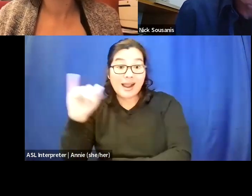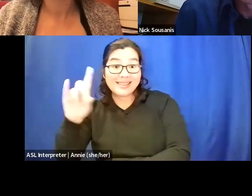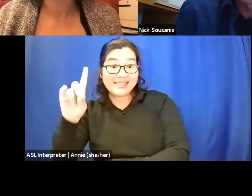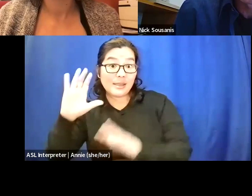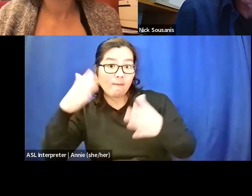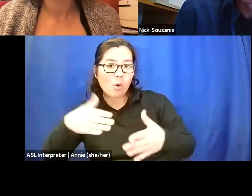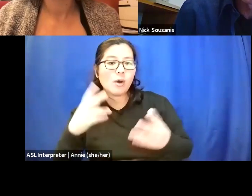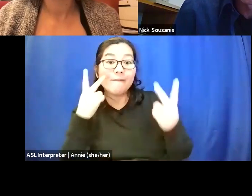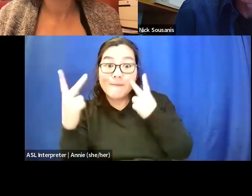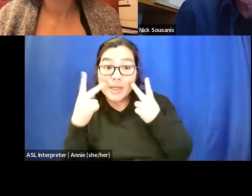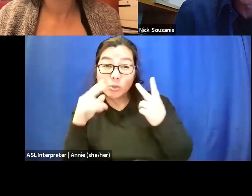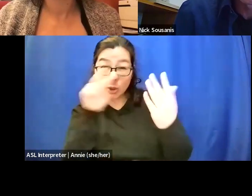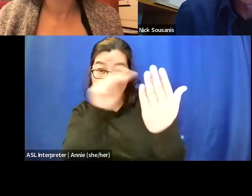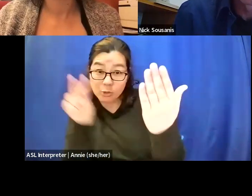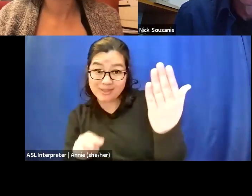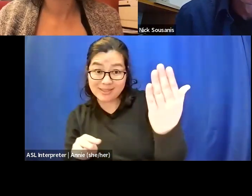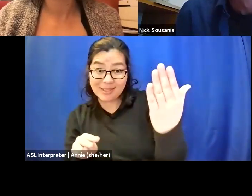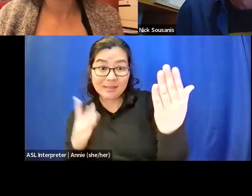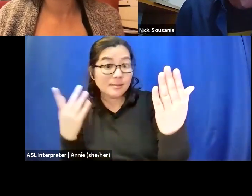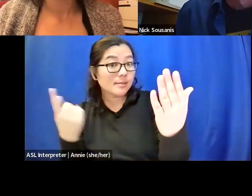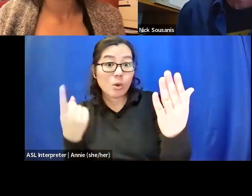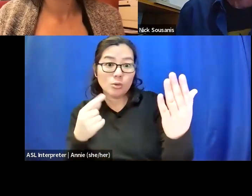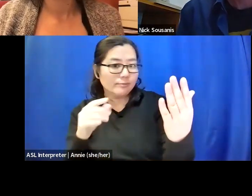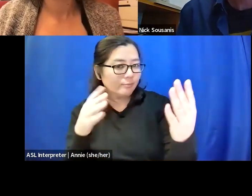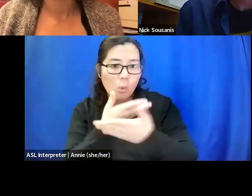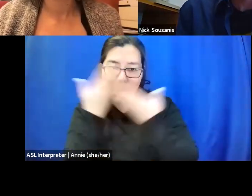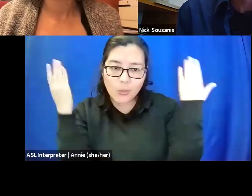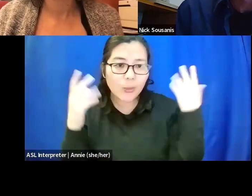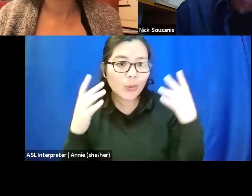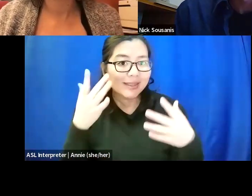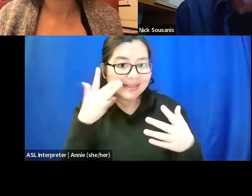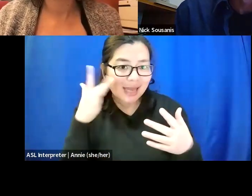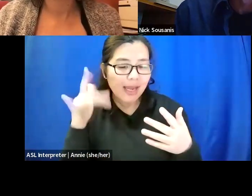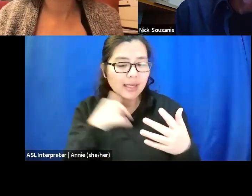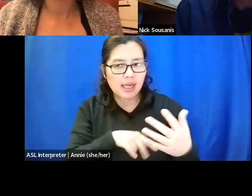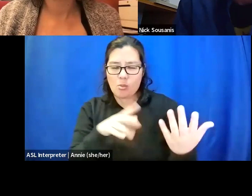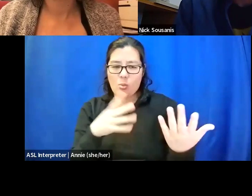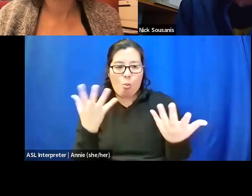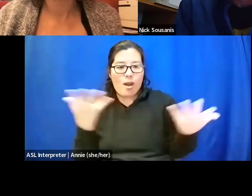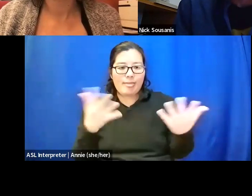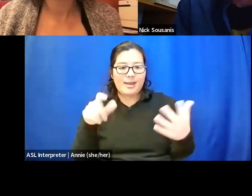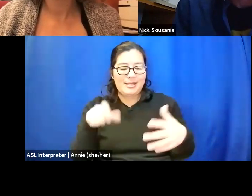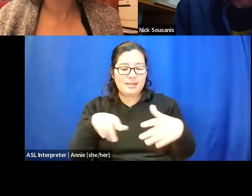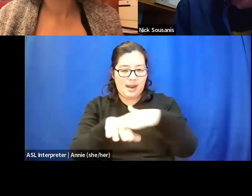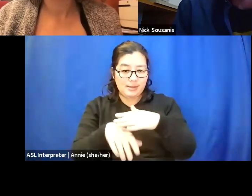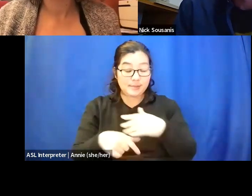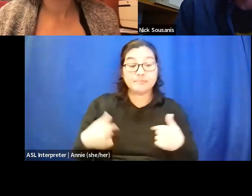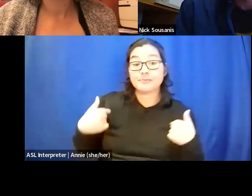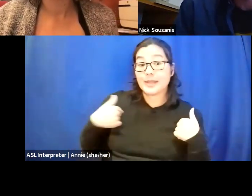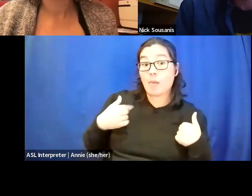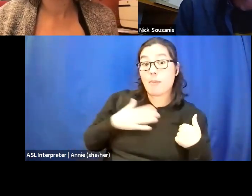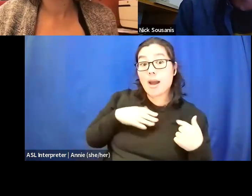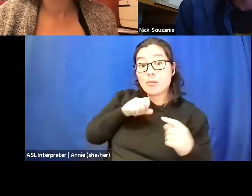happening here that the sightless person needs access to. I took a version of it as the maker of it. So it's sort